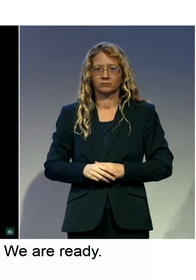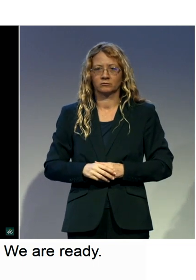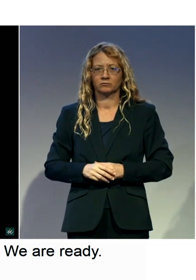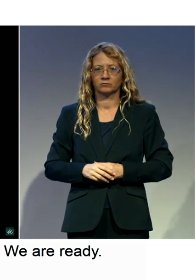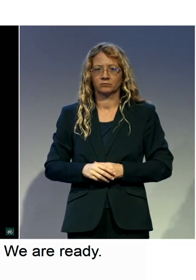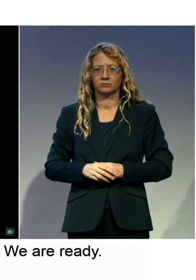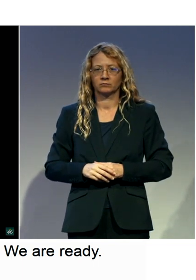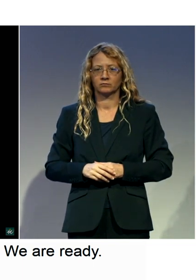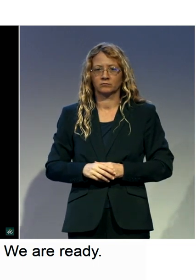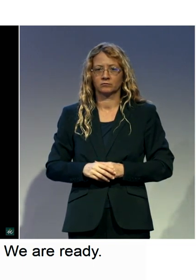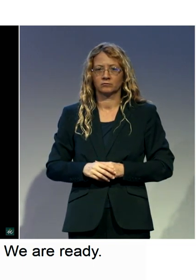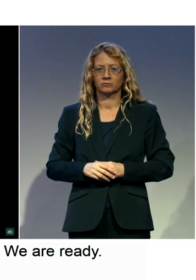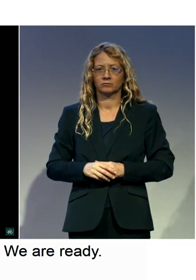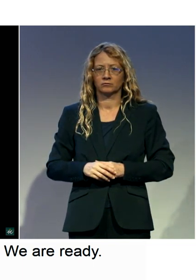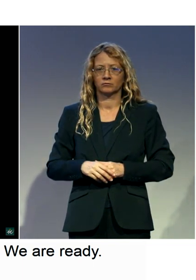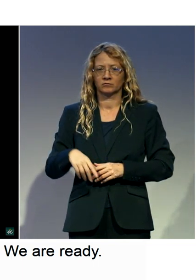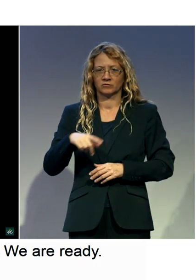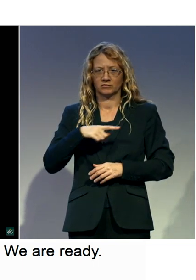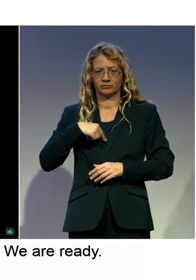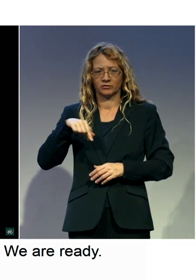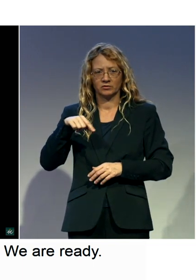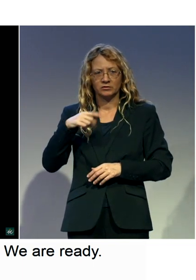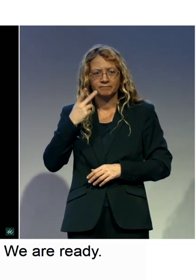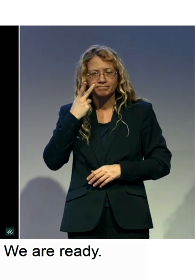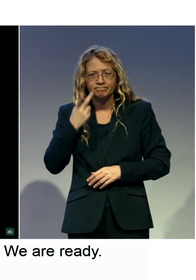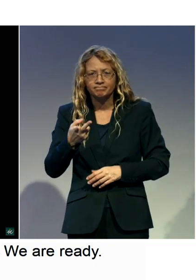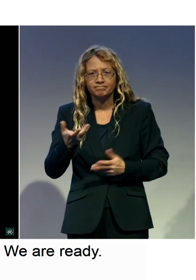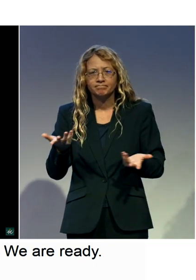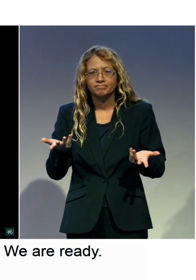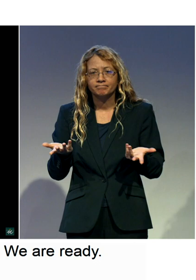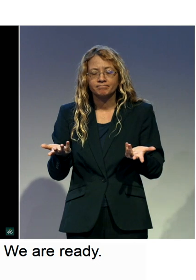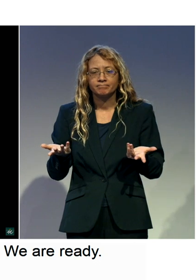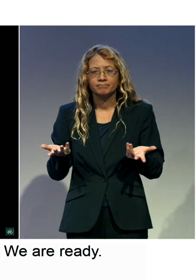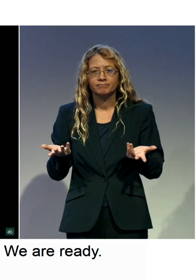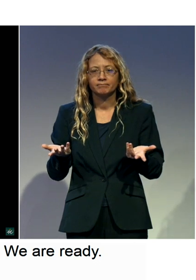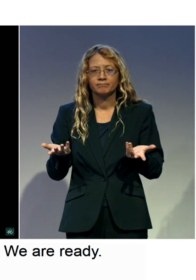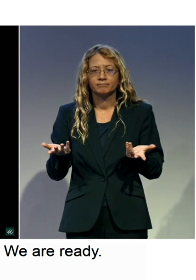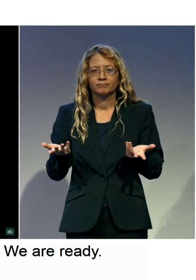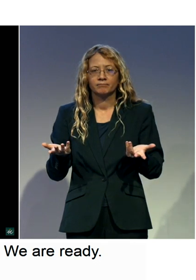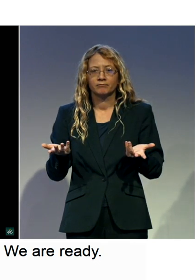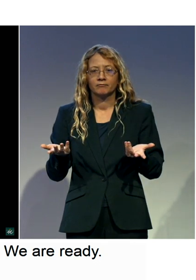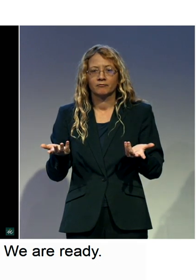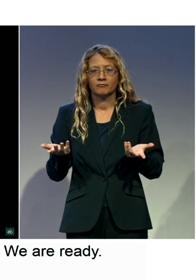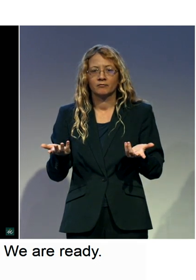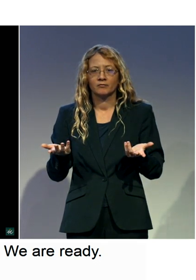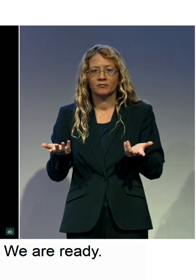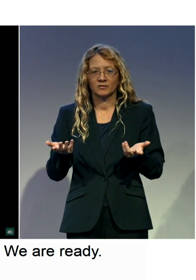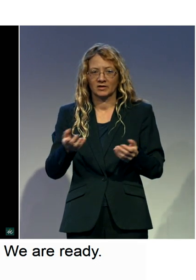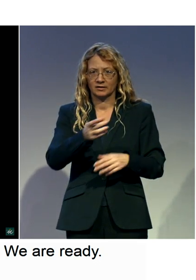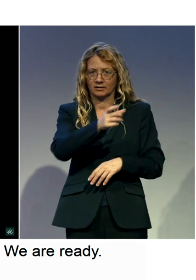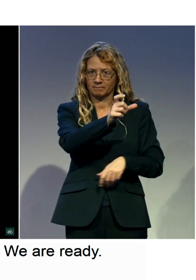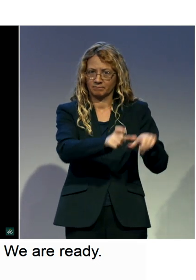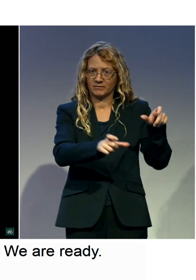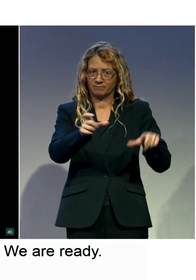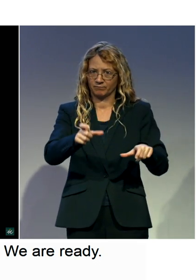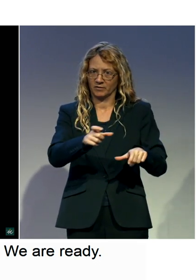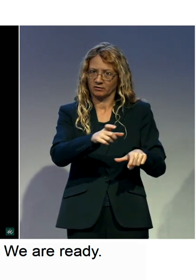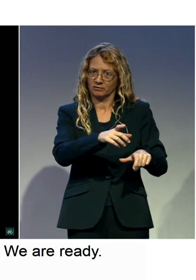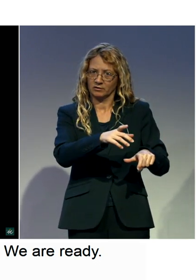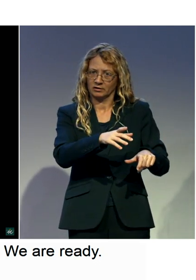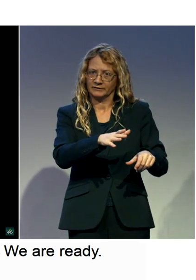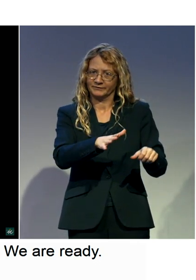We've found that engagement with full citizenship is still somewhat embryonic in the Australian disability support sector. Organisations